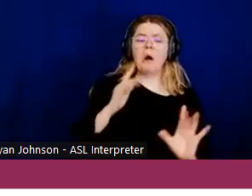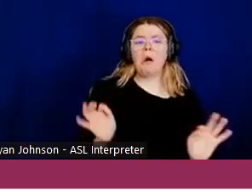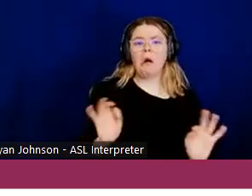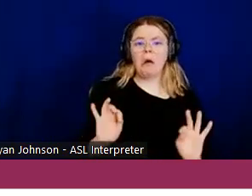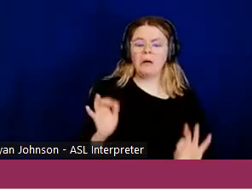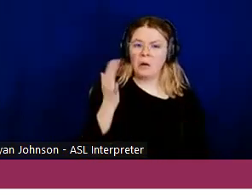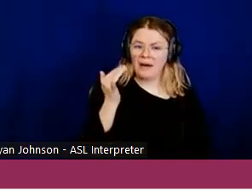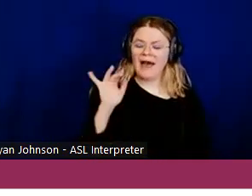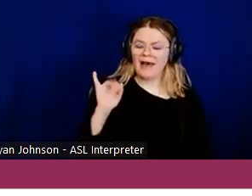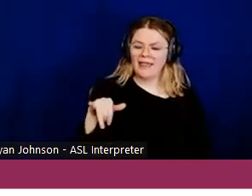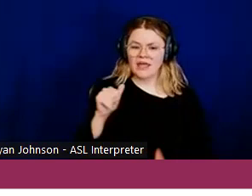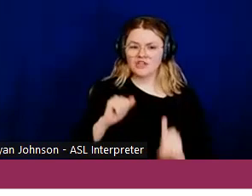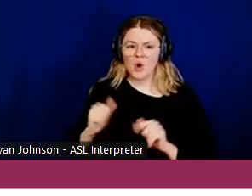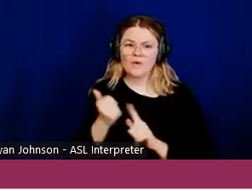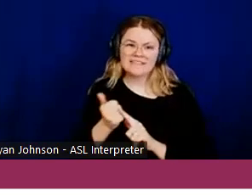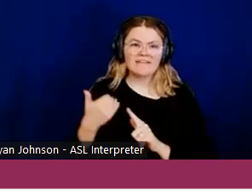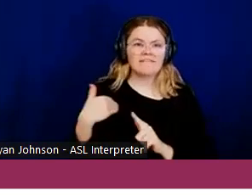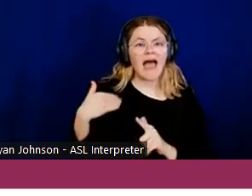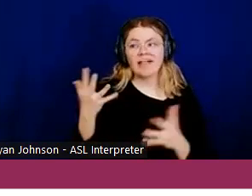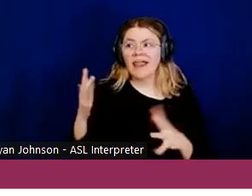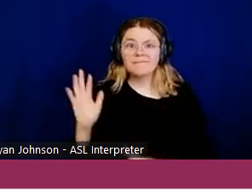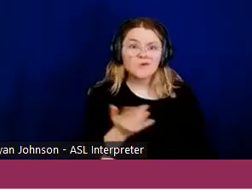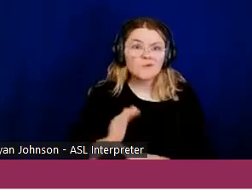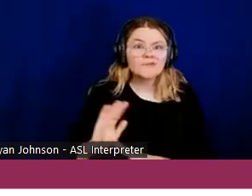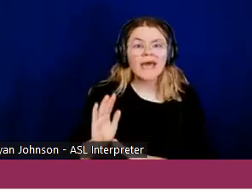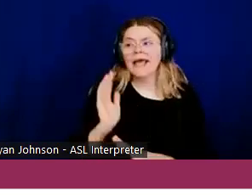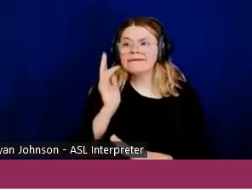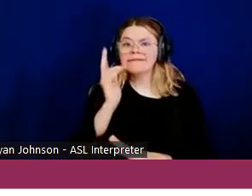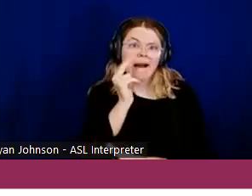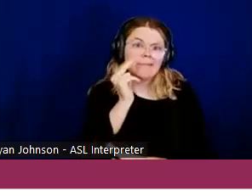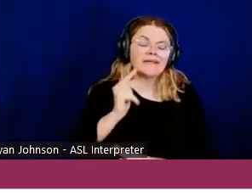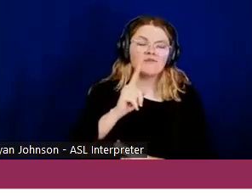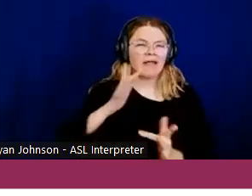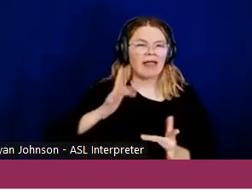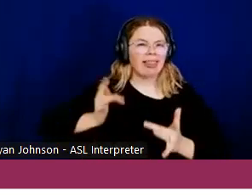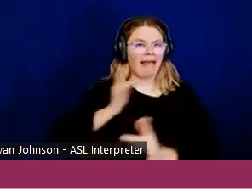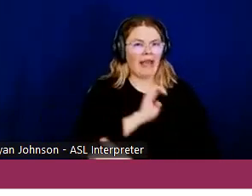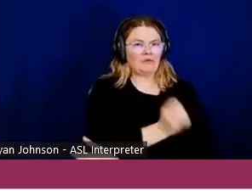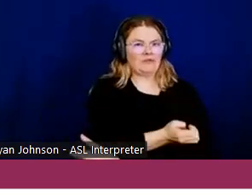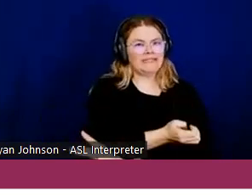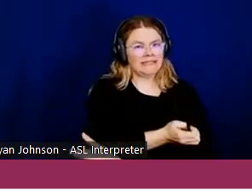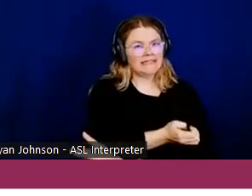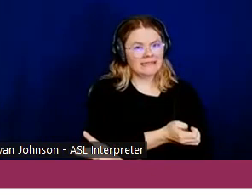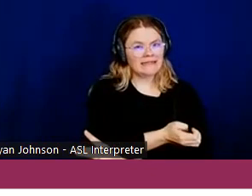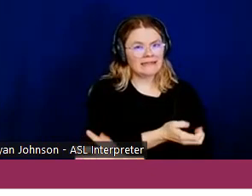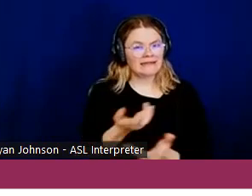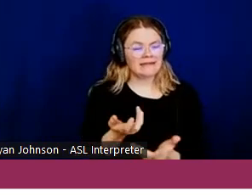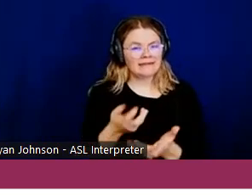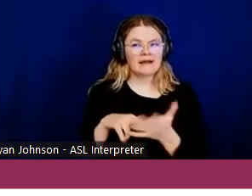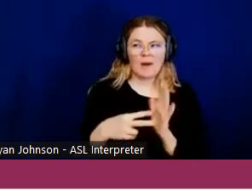mixed with music and comedy, showcasing a much more lighthearted,